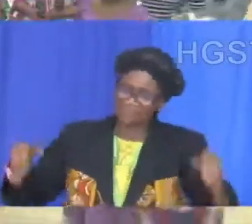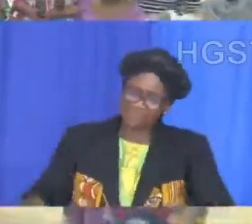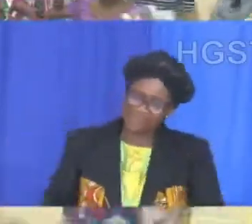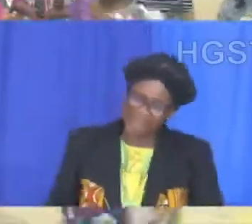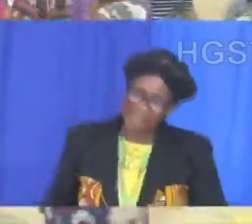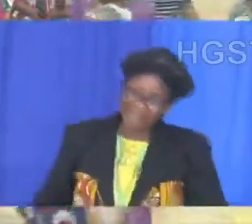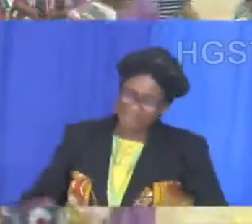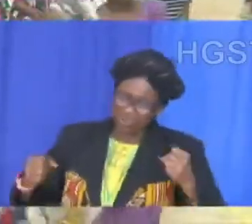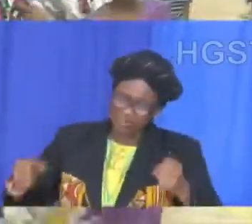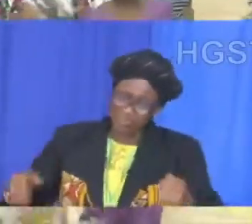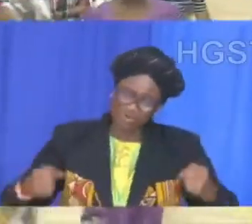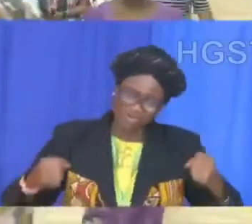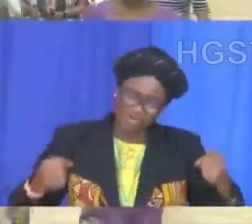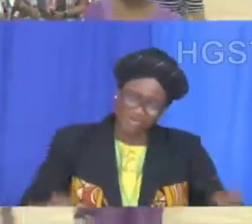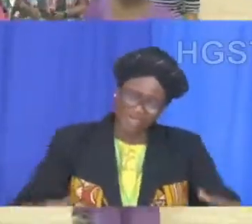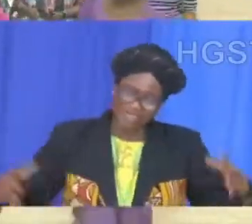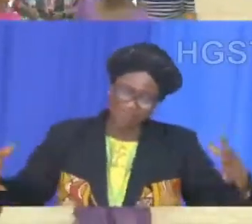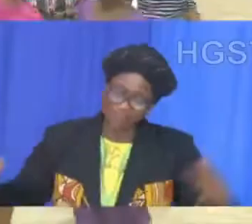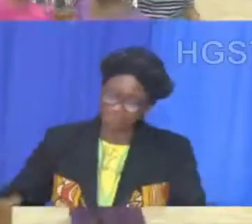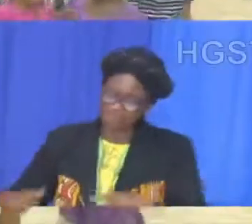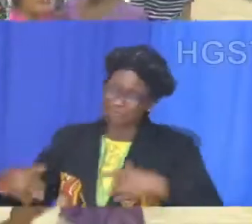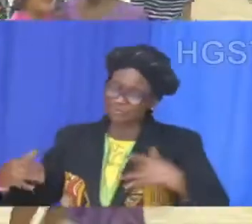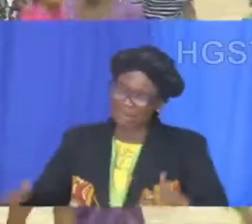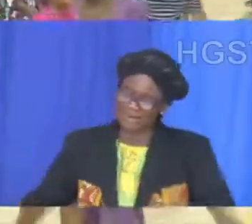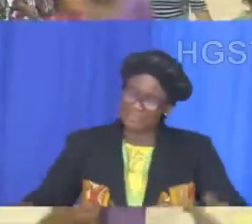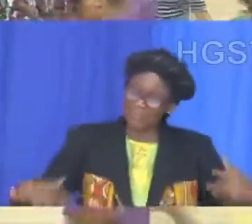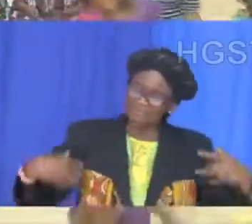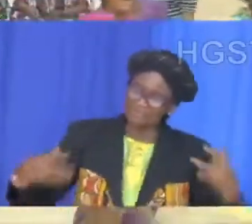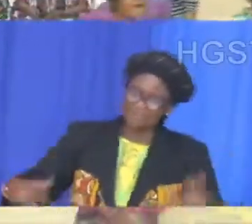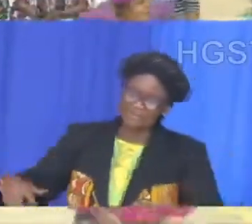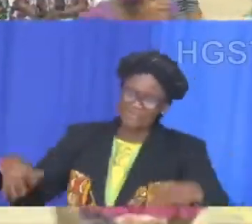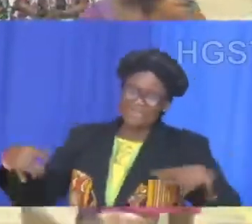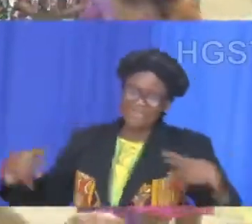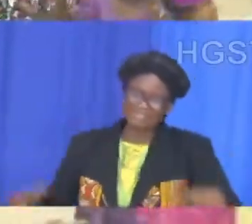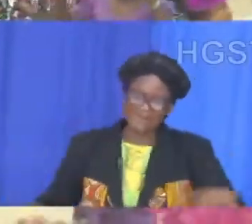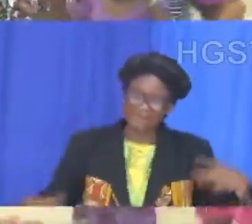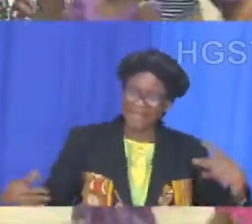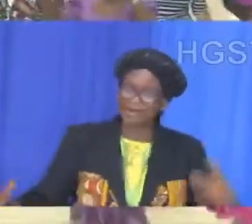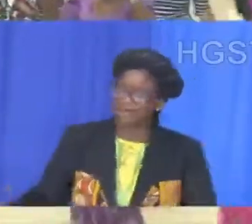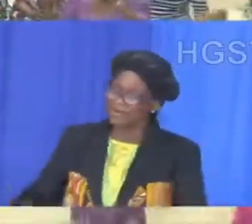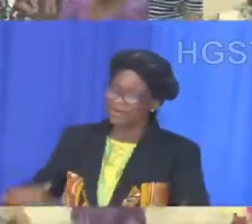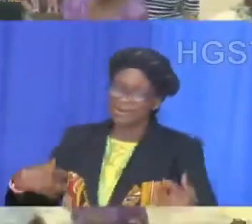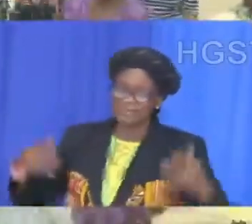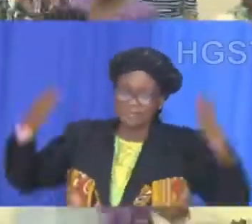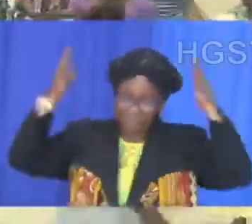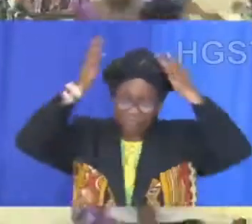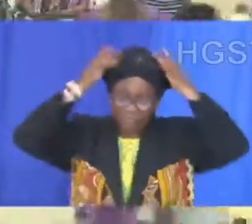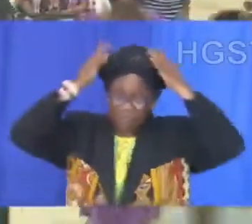Thank you.